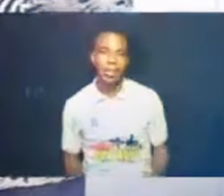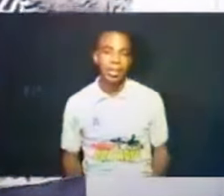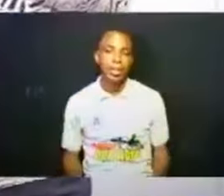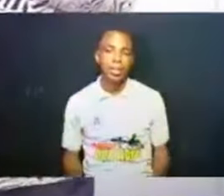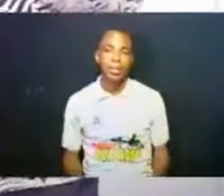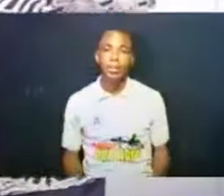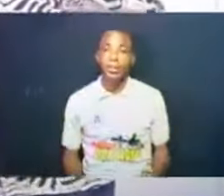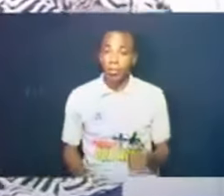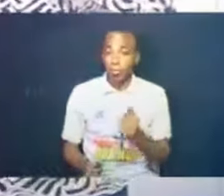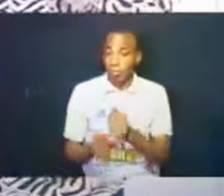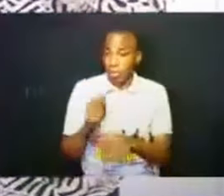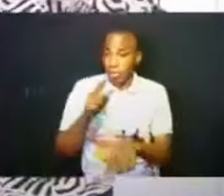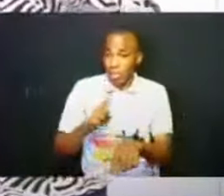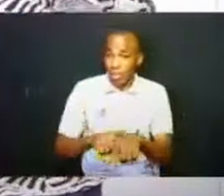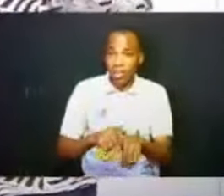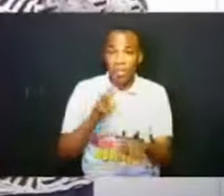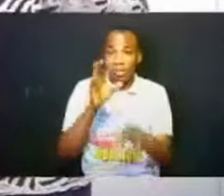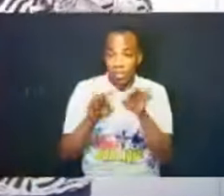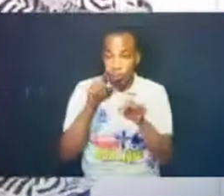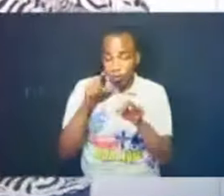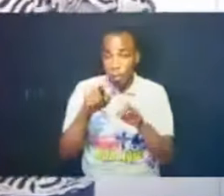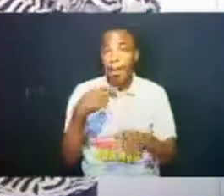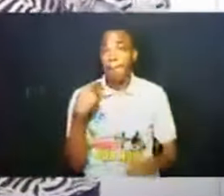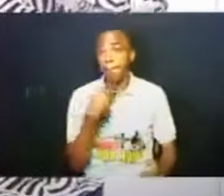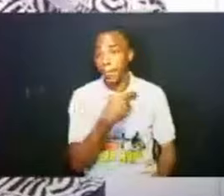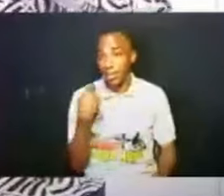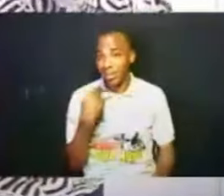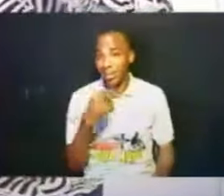normally when you are a pastor, people will not do that to you directly.